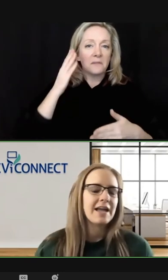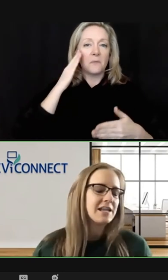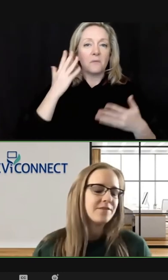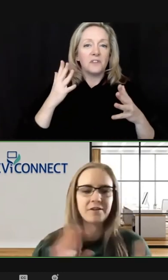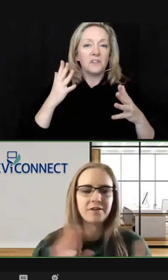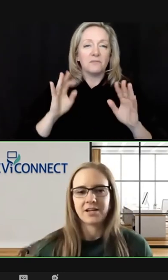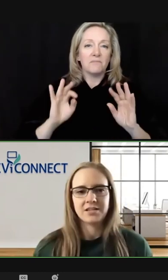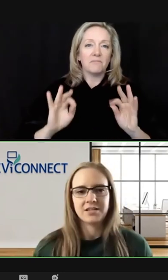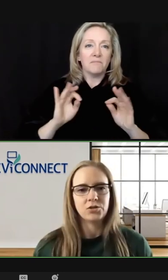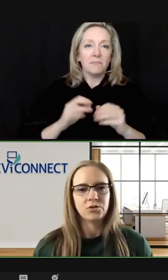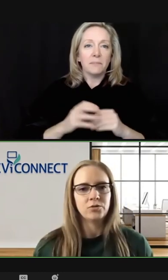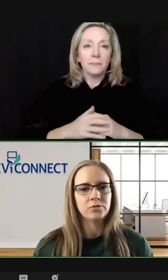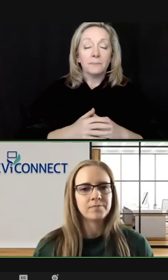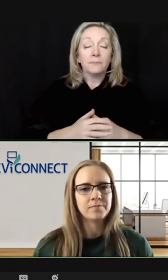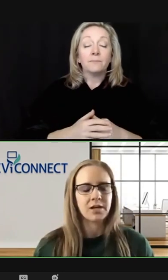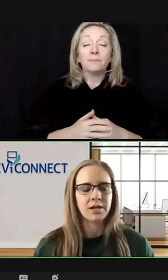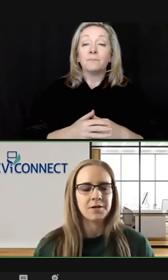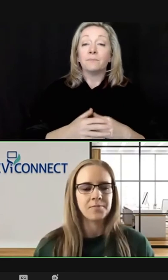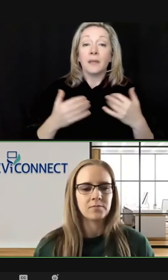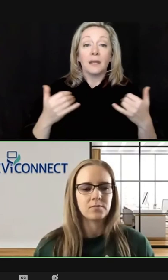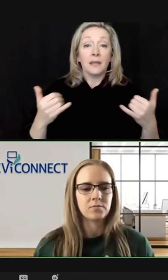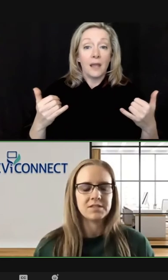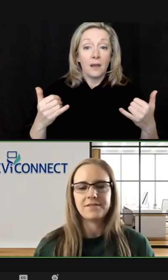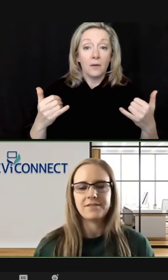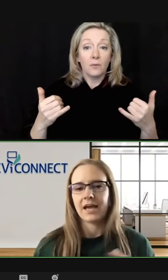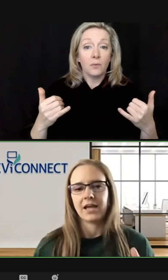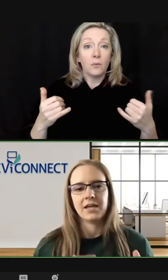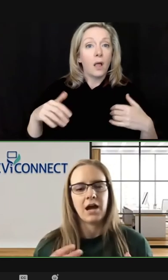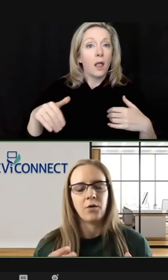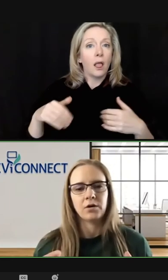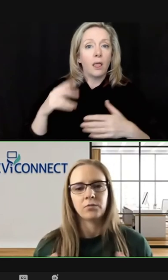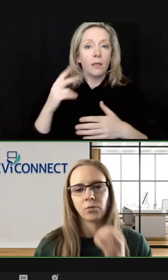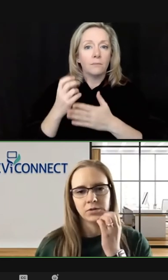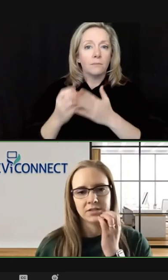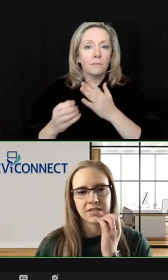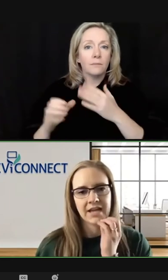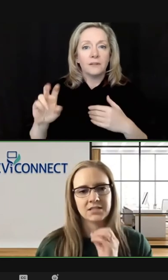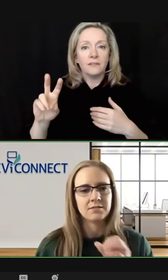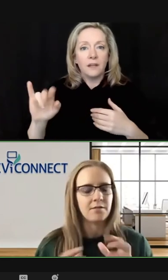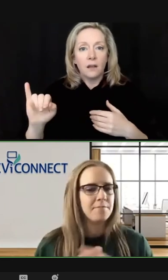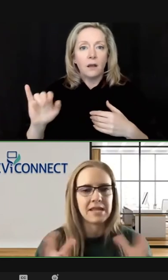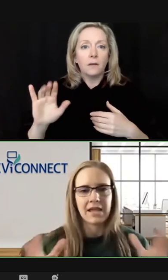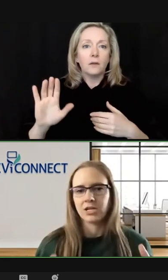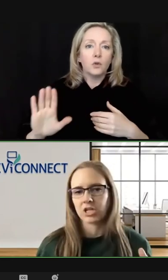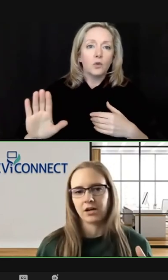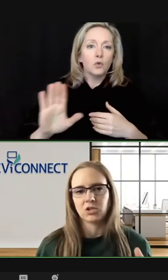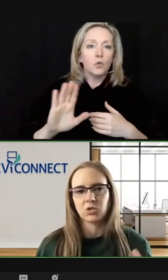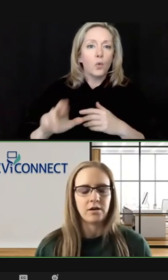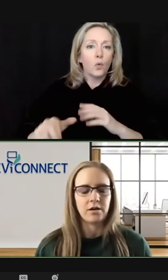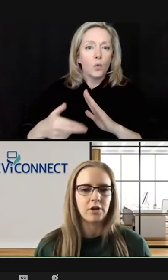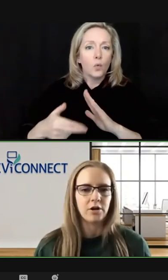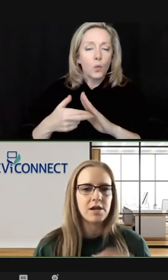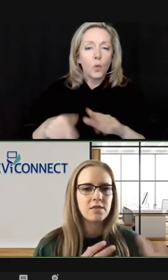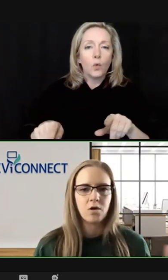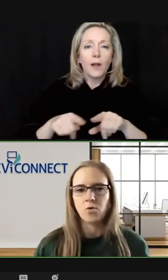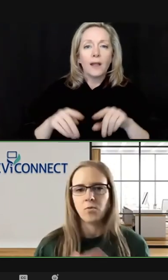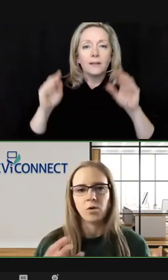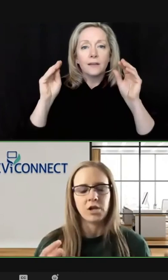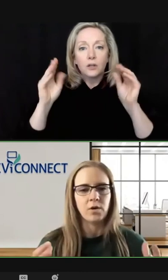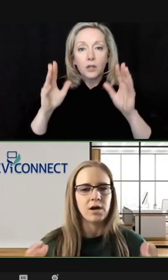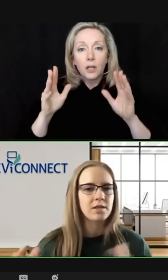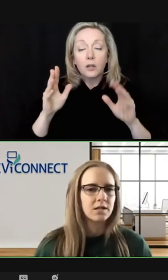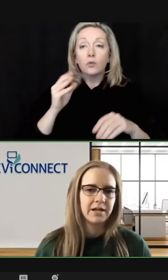go any further into CVI and our roles as many educators, whether you're in